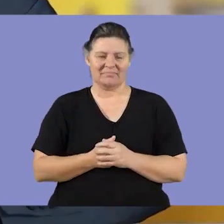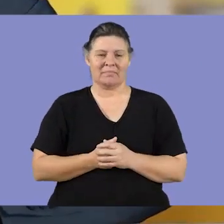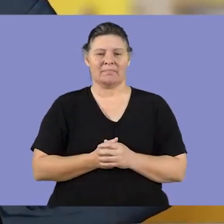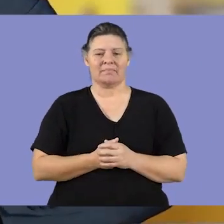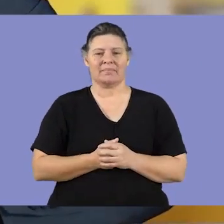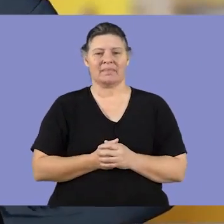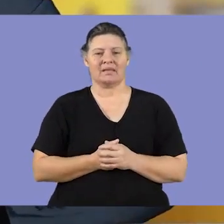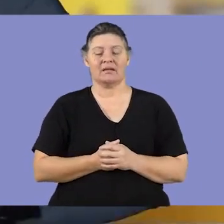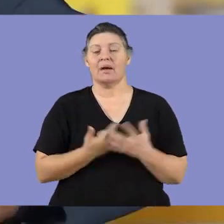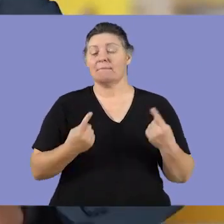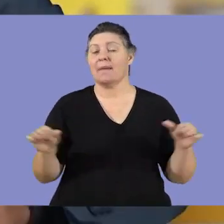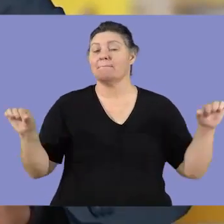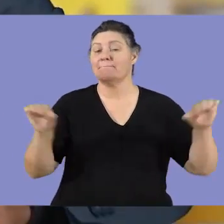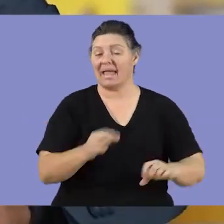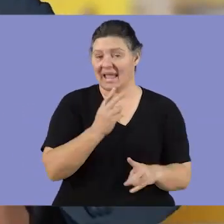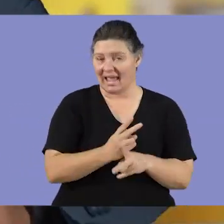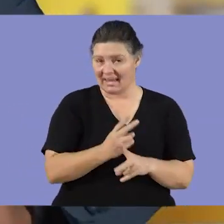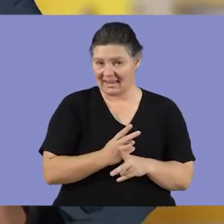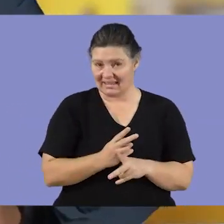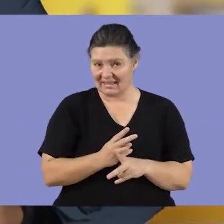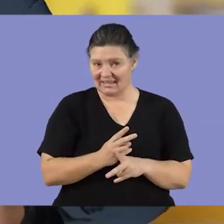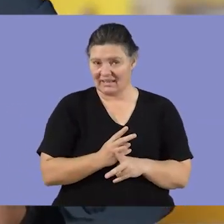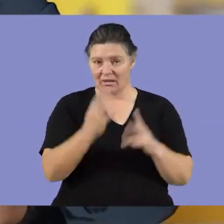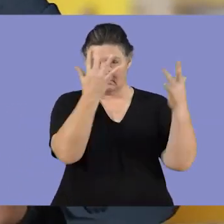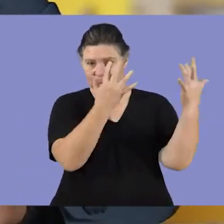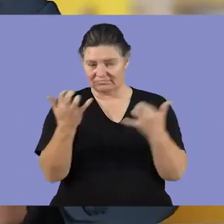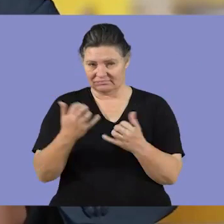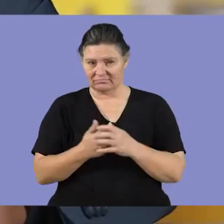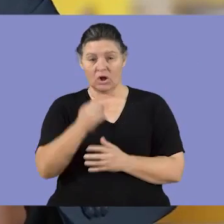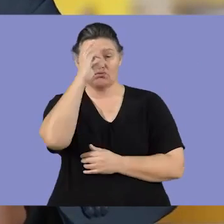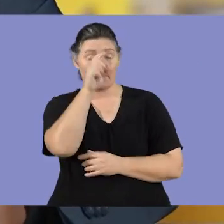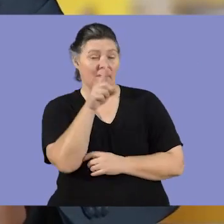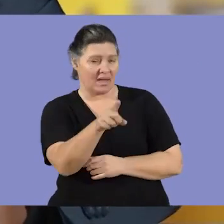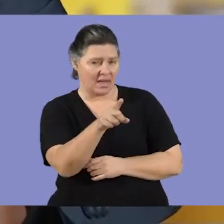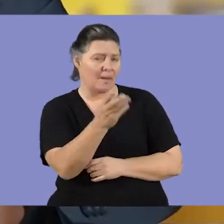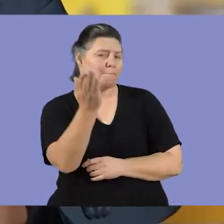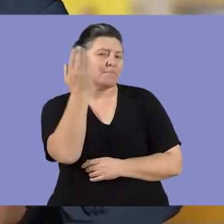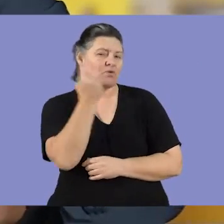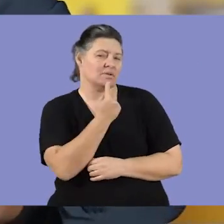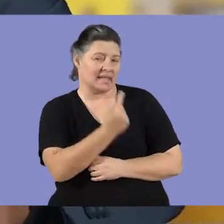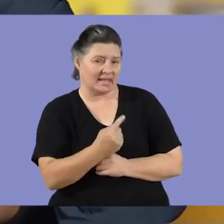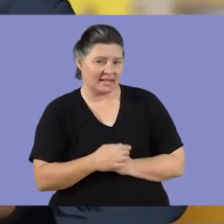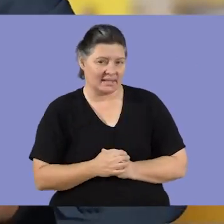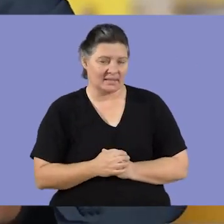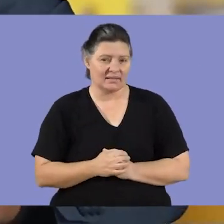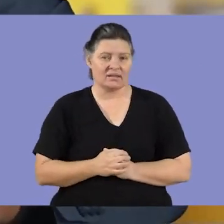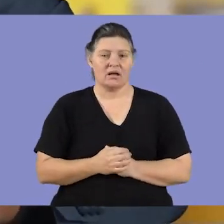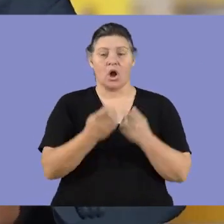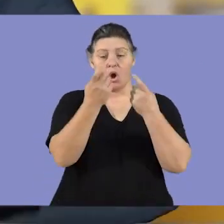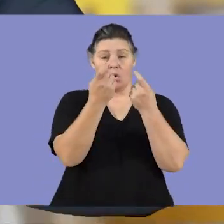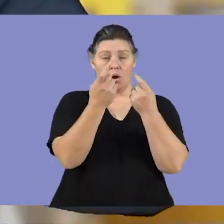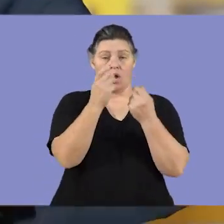calculations just about now. I've come back again now with my calculations. Remember what I said earlier